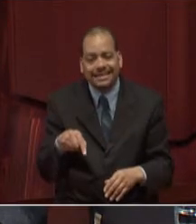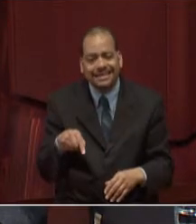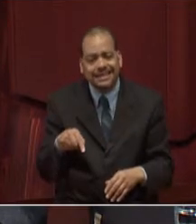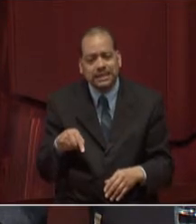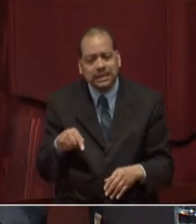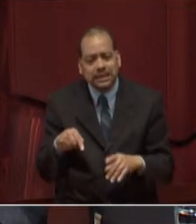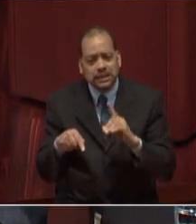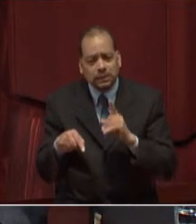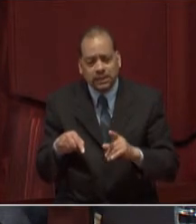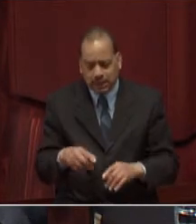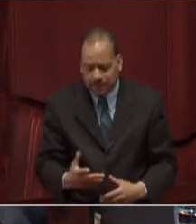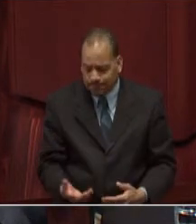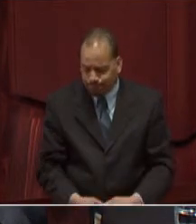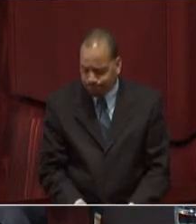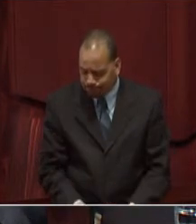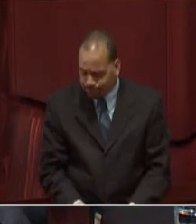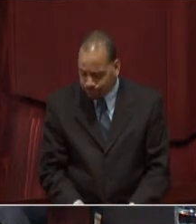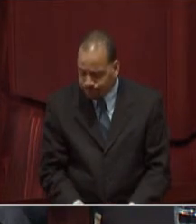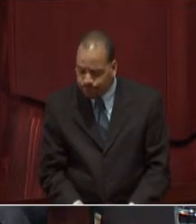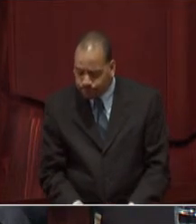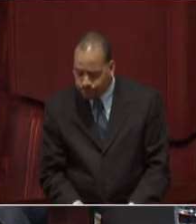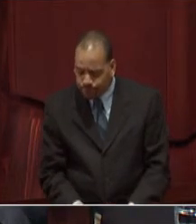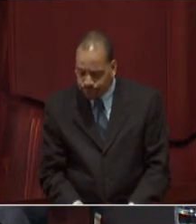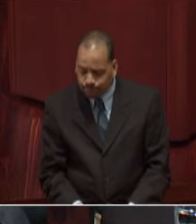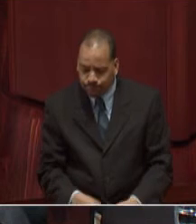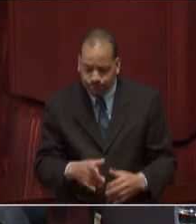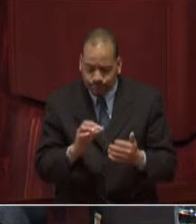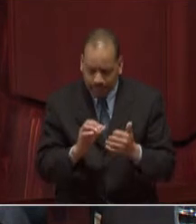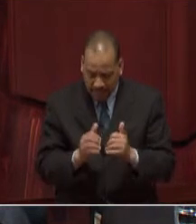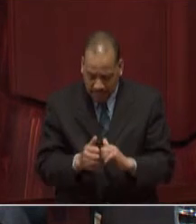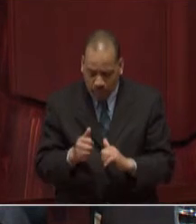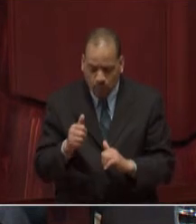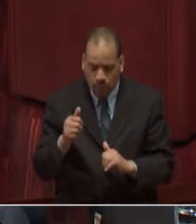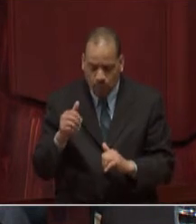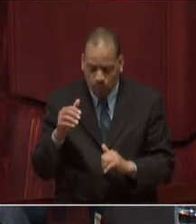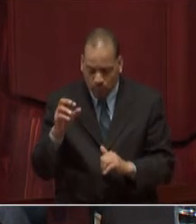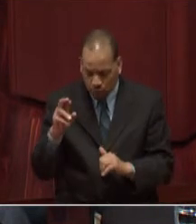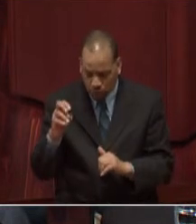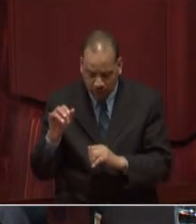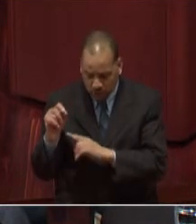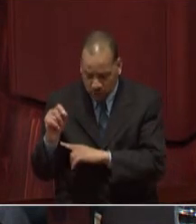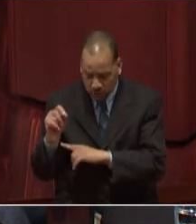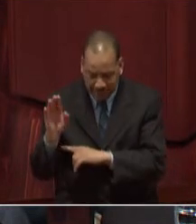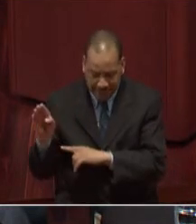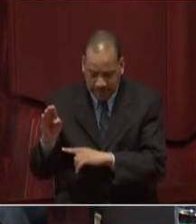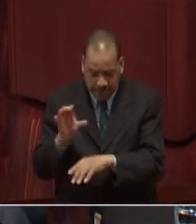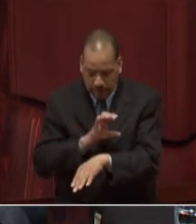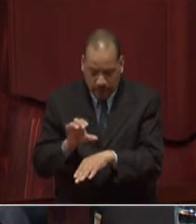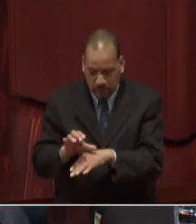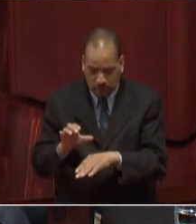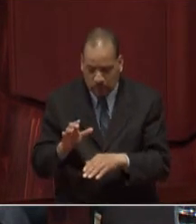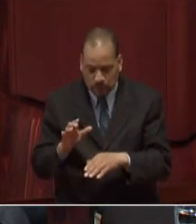kind of burned about the way Roosevelt, with his powerful persona, and